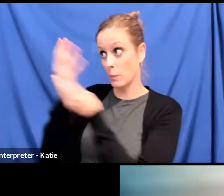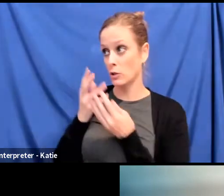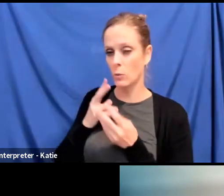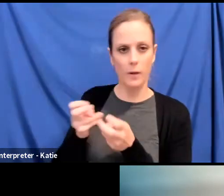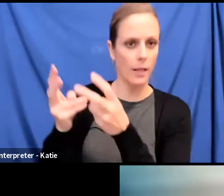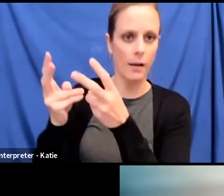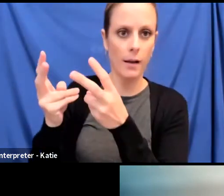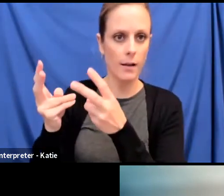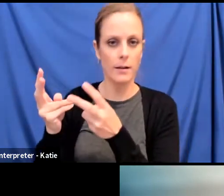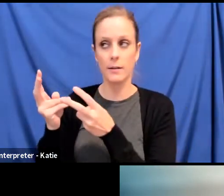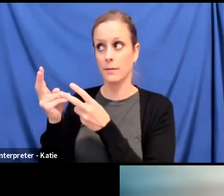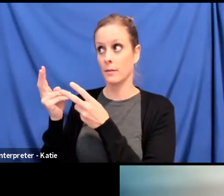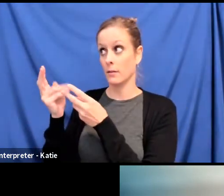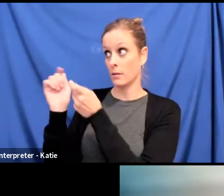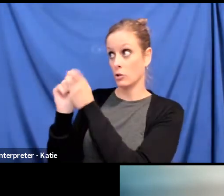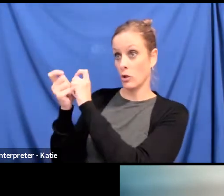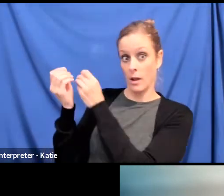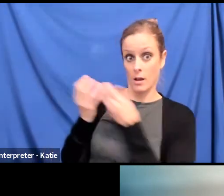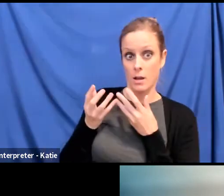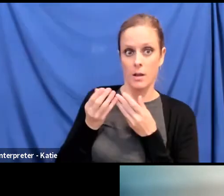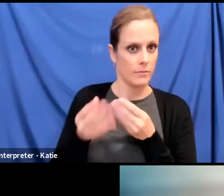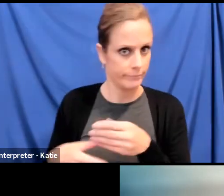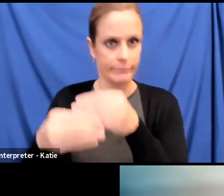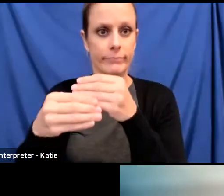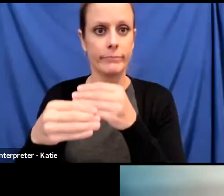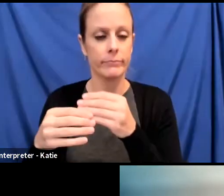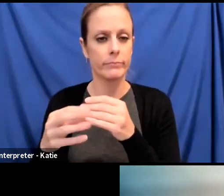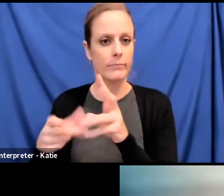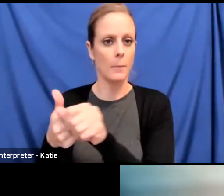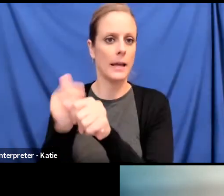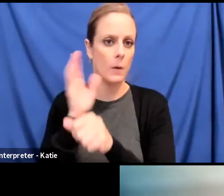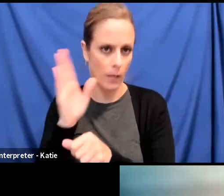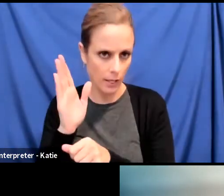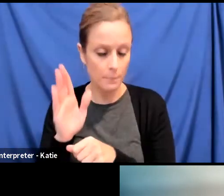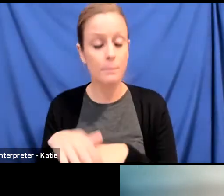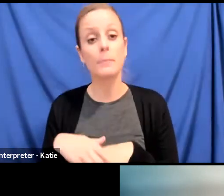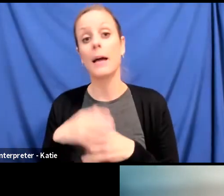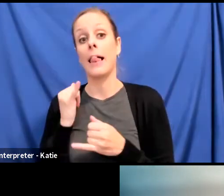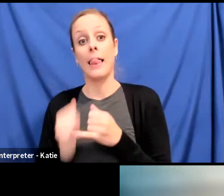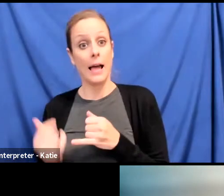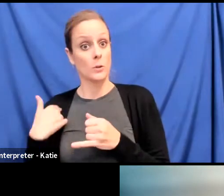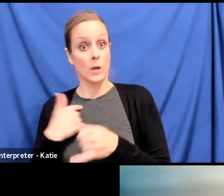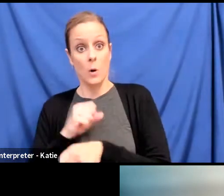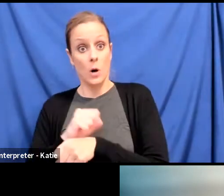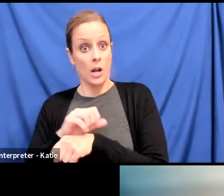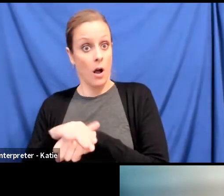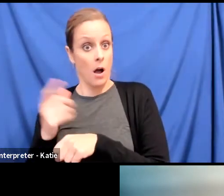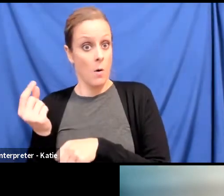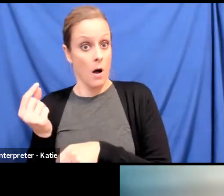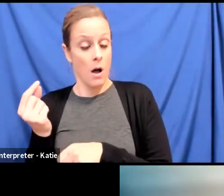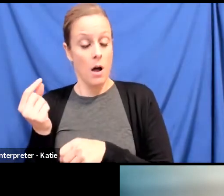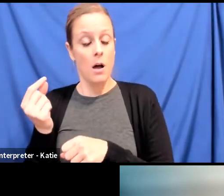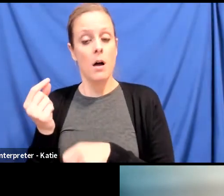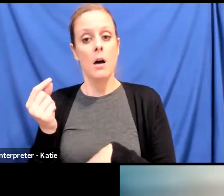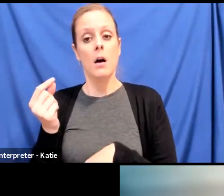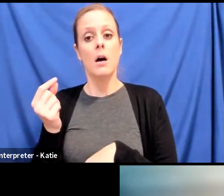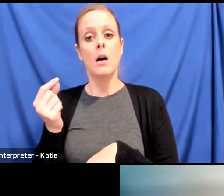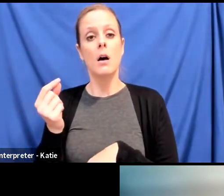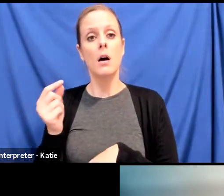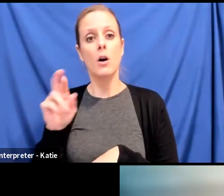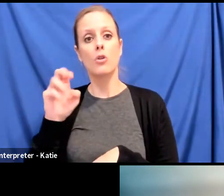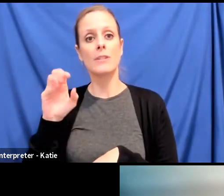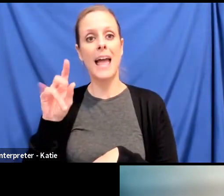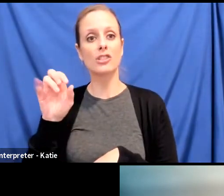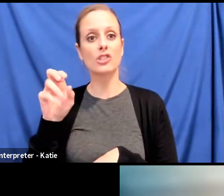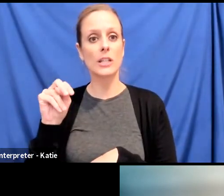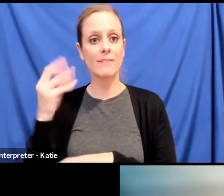as things happen with the virus. And the last thing we're going to work on is we are working on a reaction video with